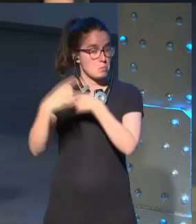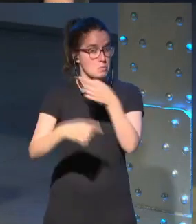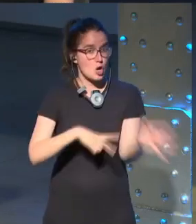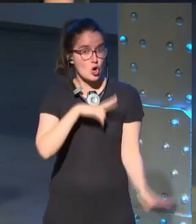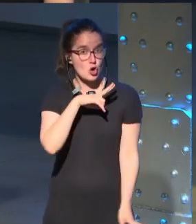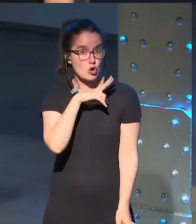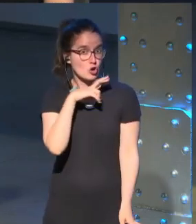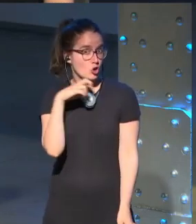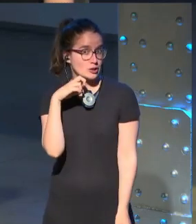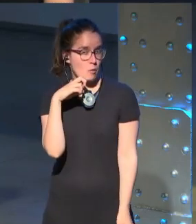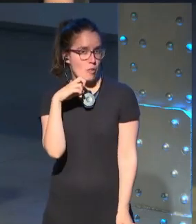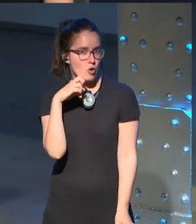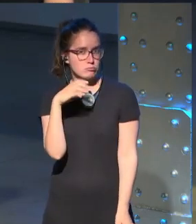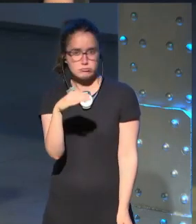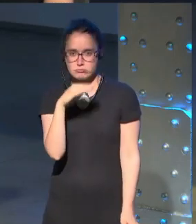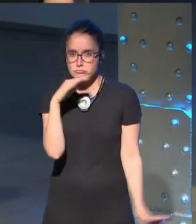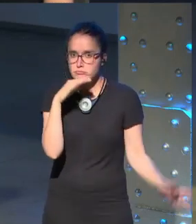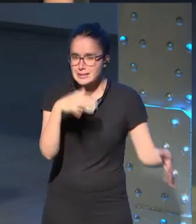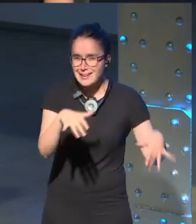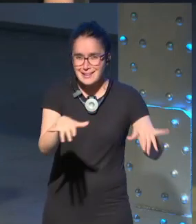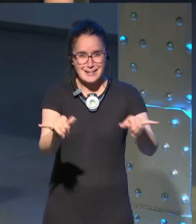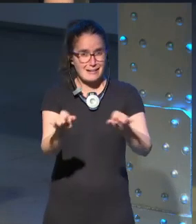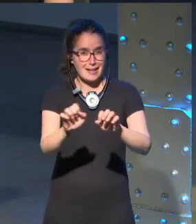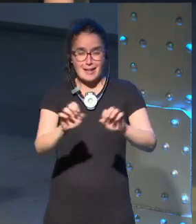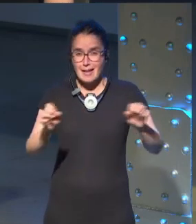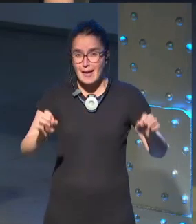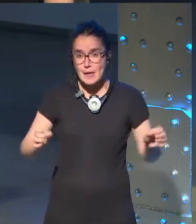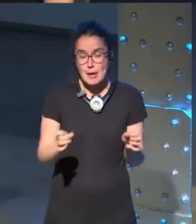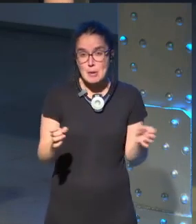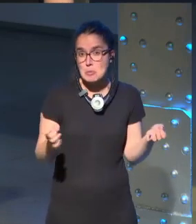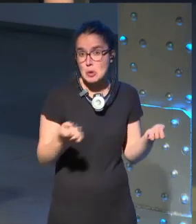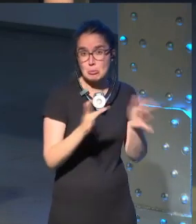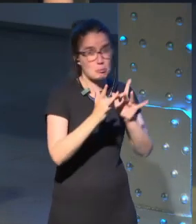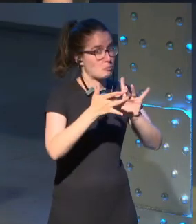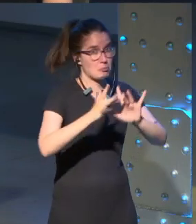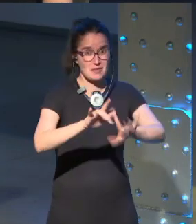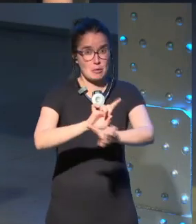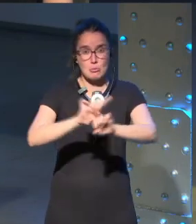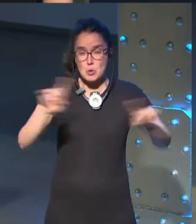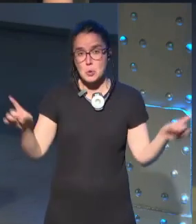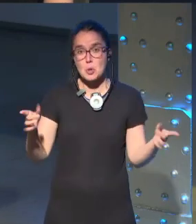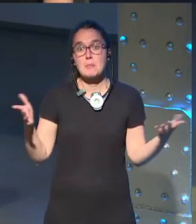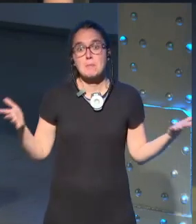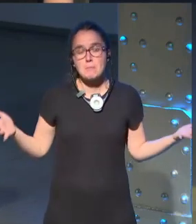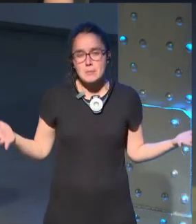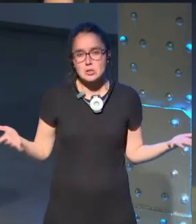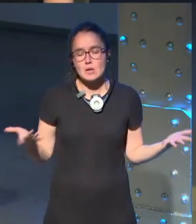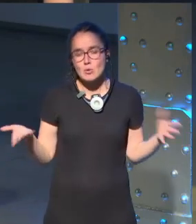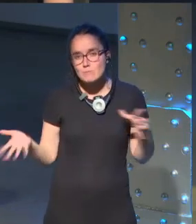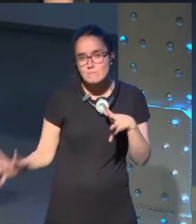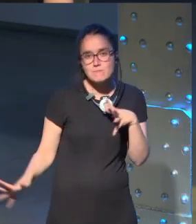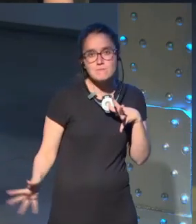get mad, probably isn't very outgoing. Oh, let me give him a